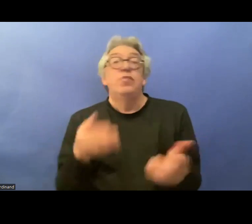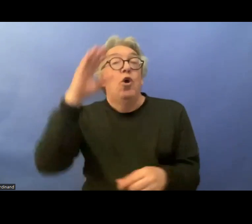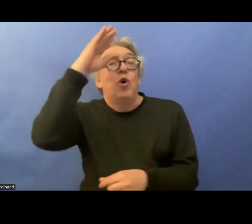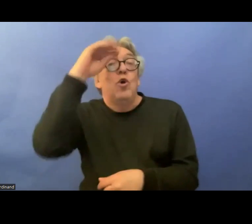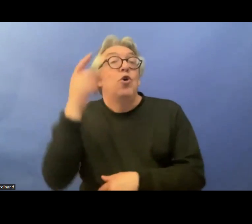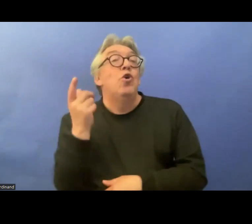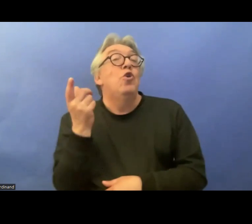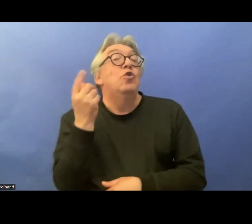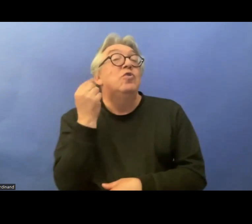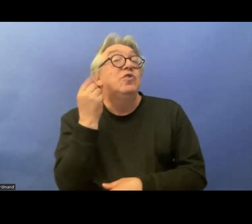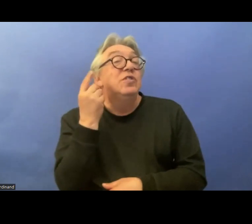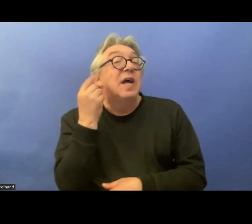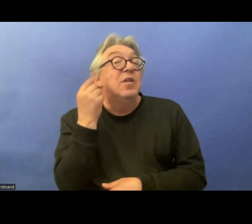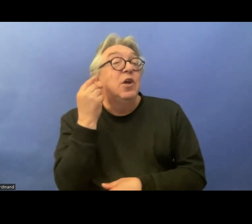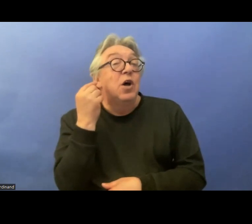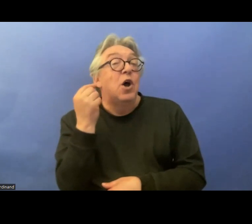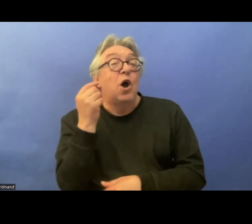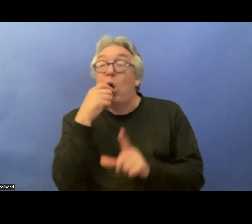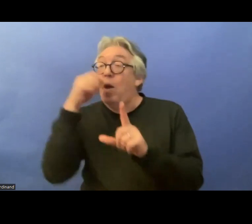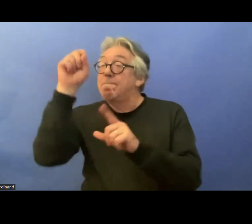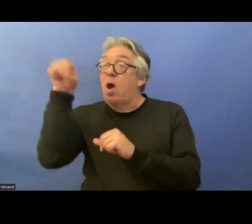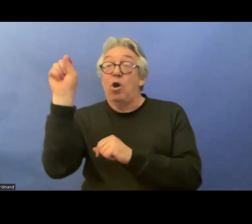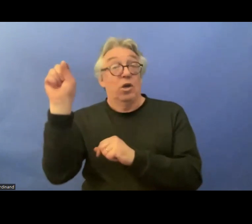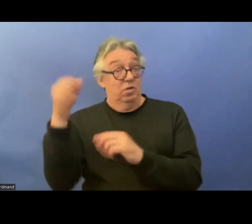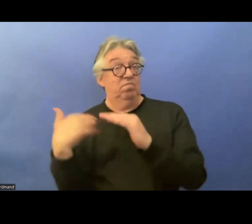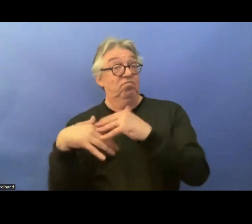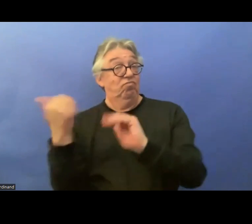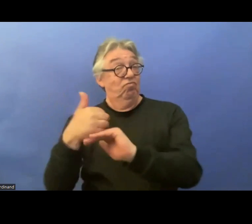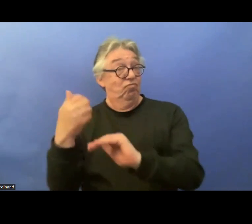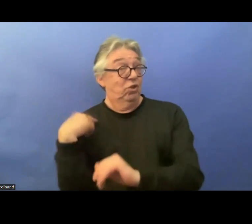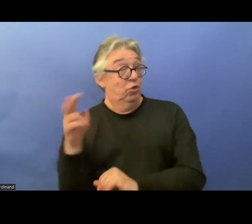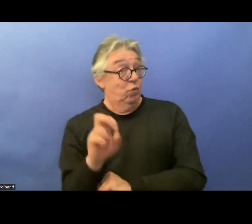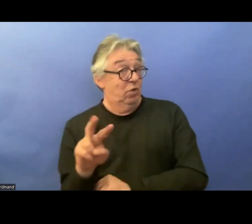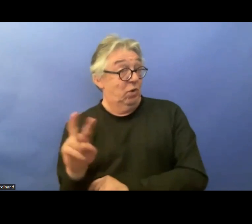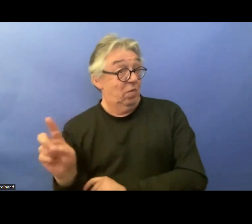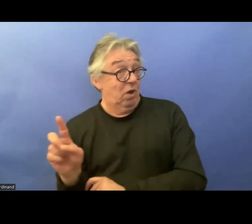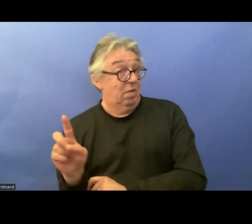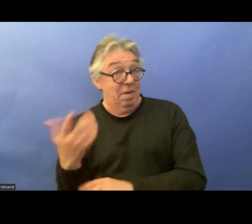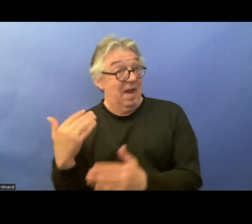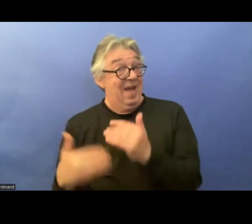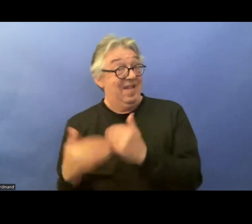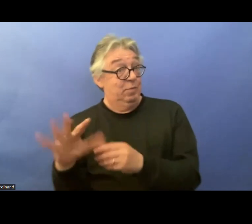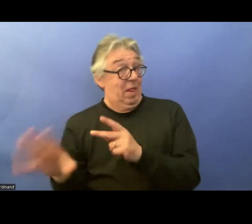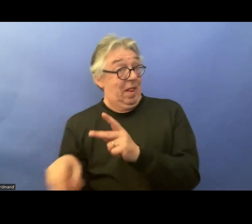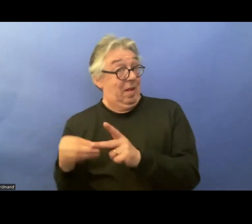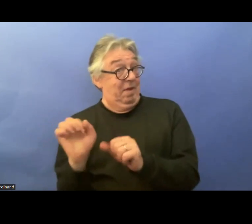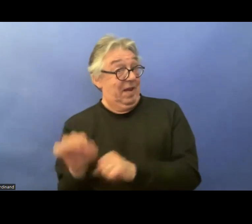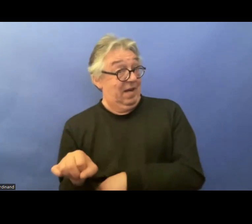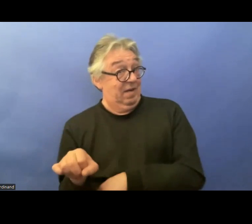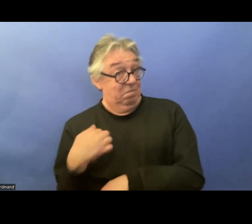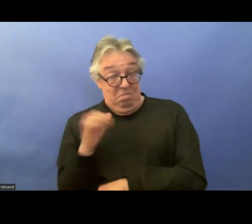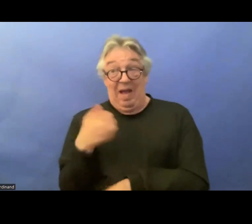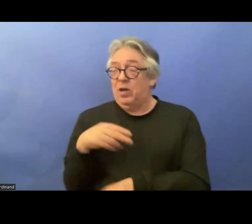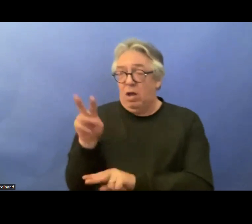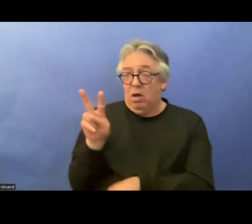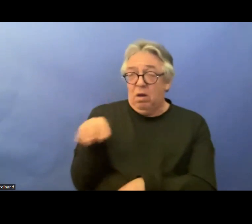age marker that was done in 2021. You know, perhaps this is something that we can learn from in terms of the